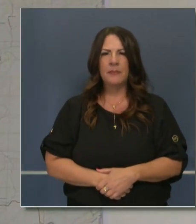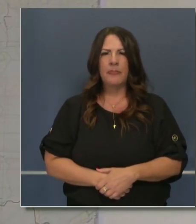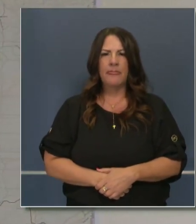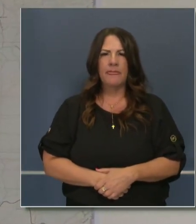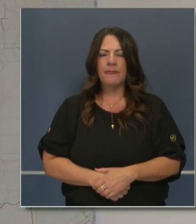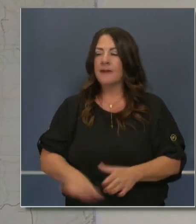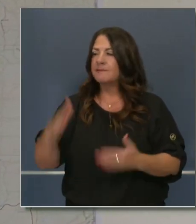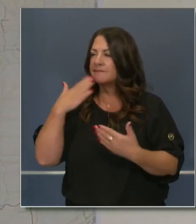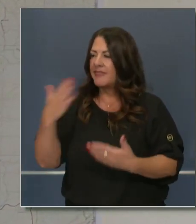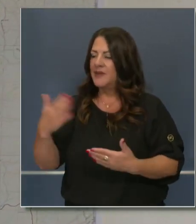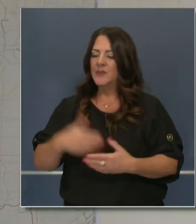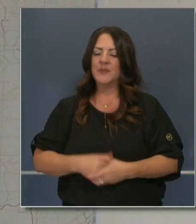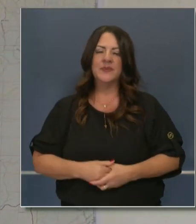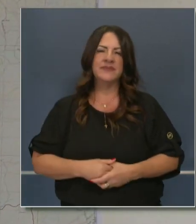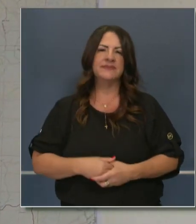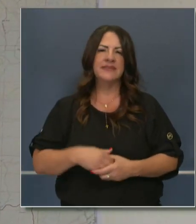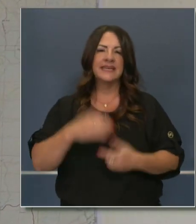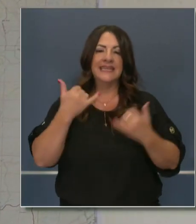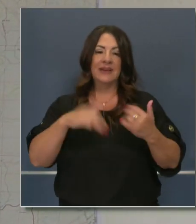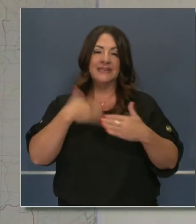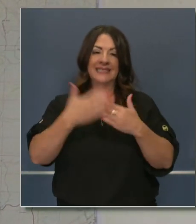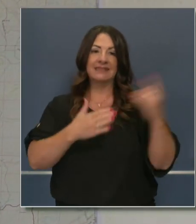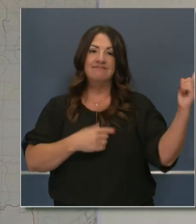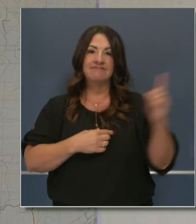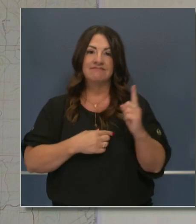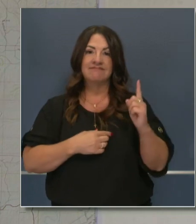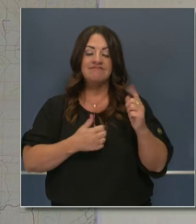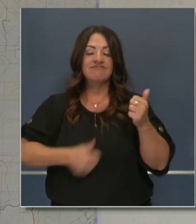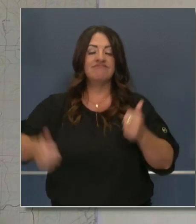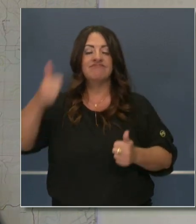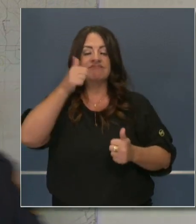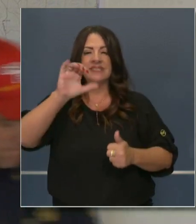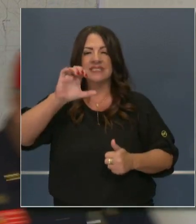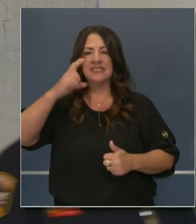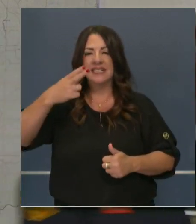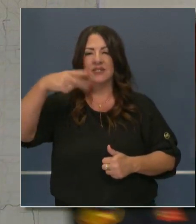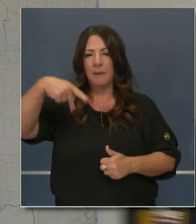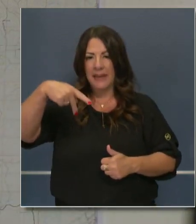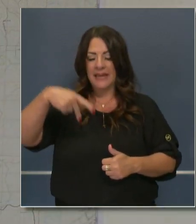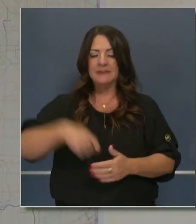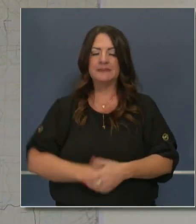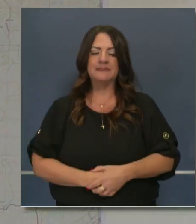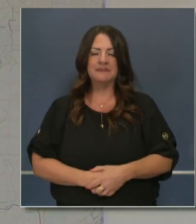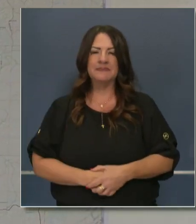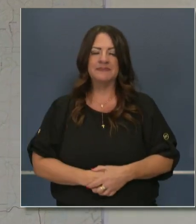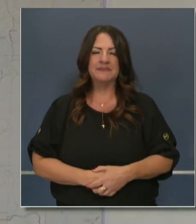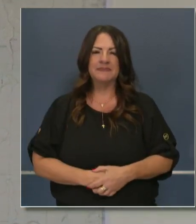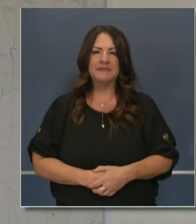Thank you, General. Now I'd like to invite CHP Commissioner Stanley for an update.